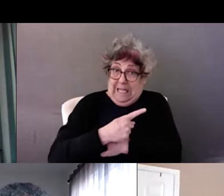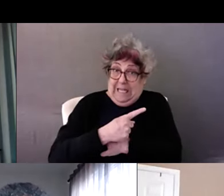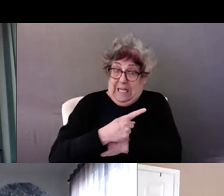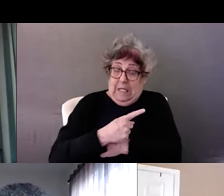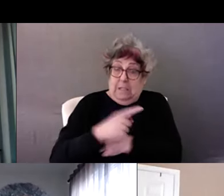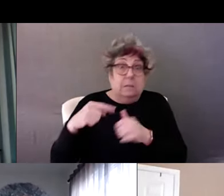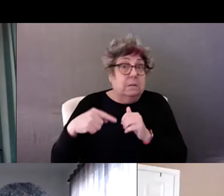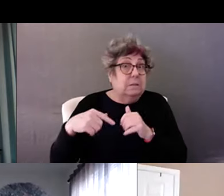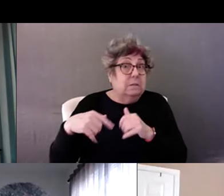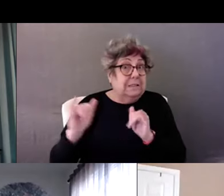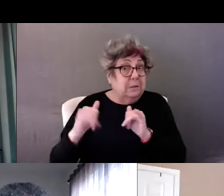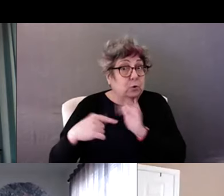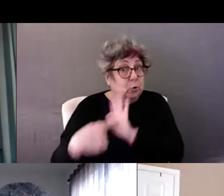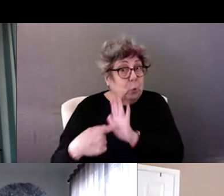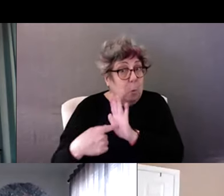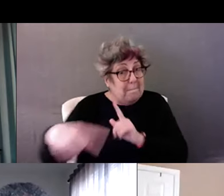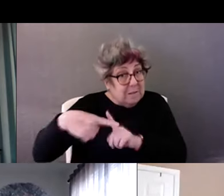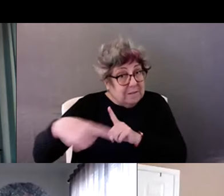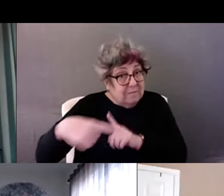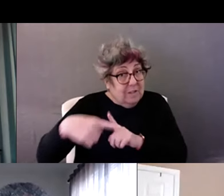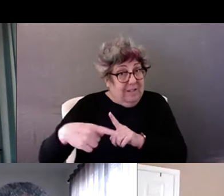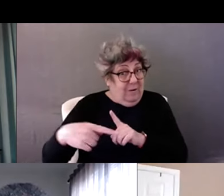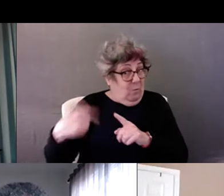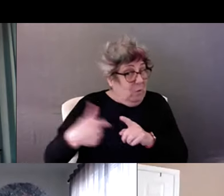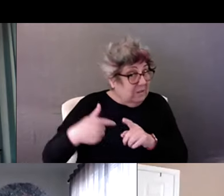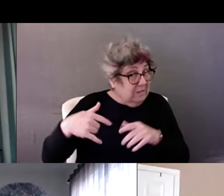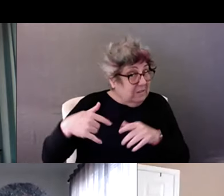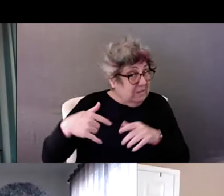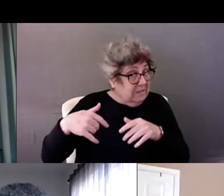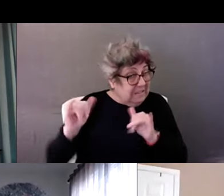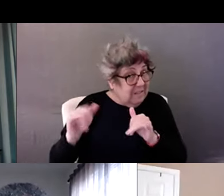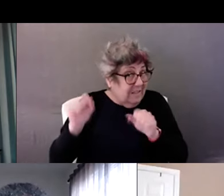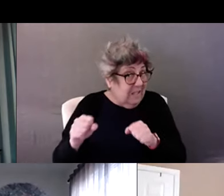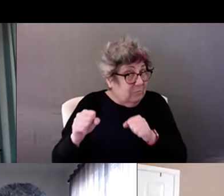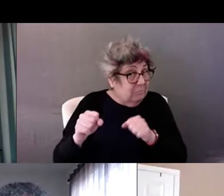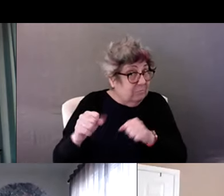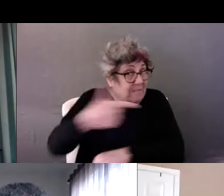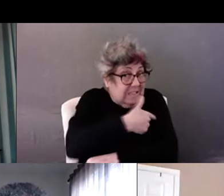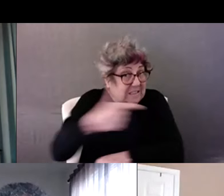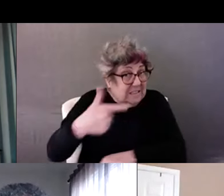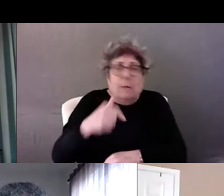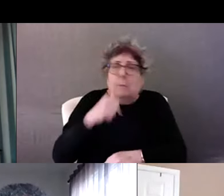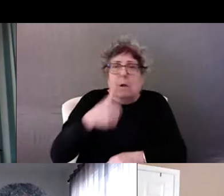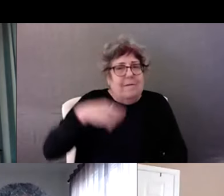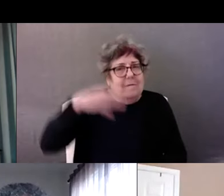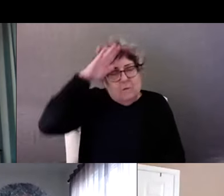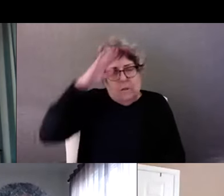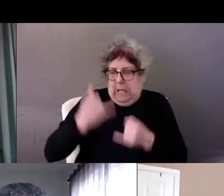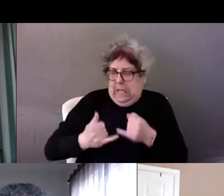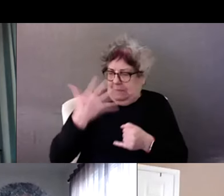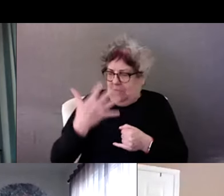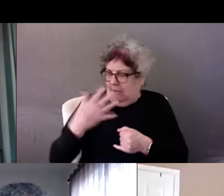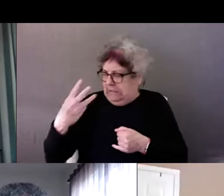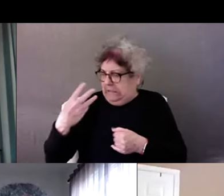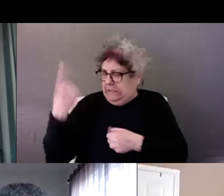as well? Are we good to take the vaccine? And I'm not showing a fever for the last 5 or 6 days.